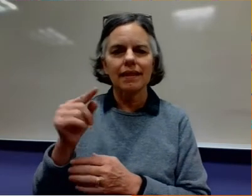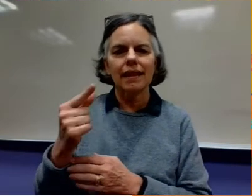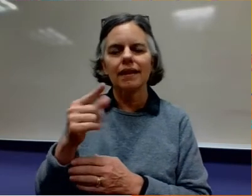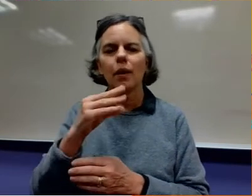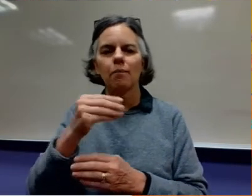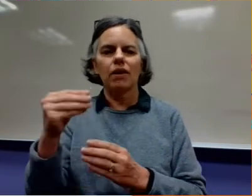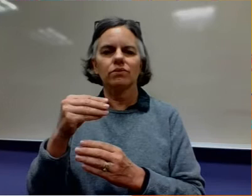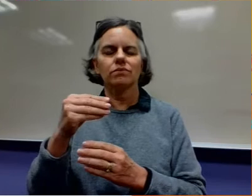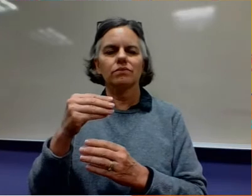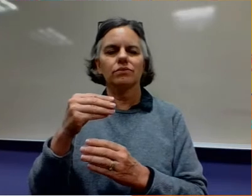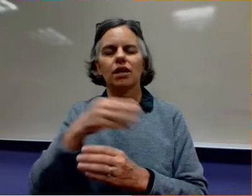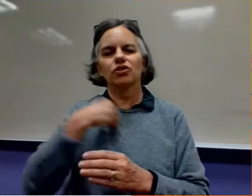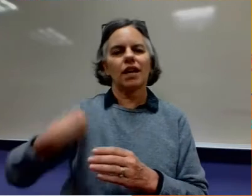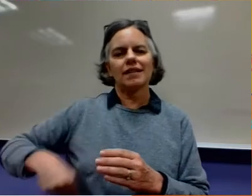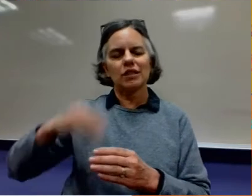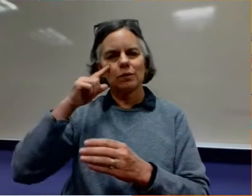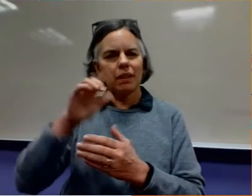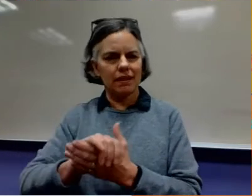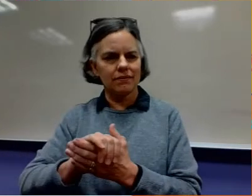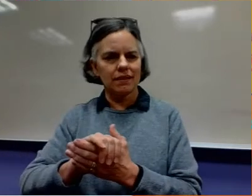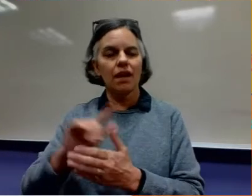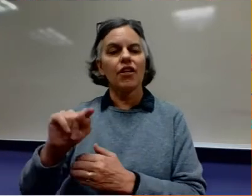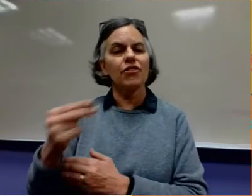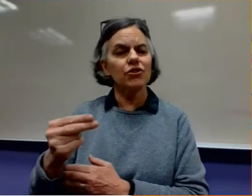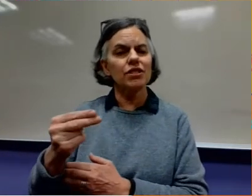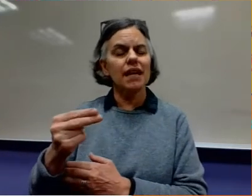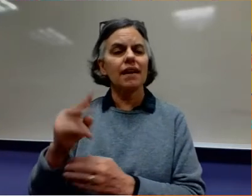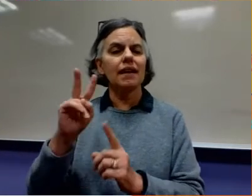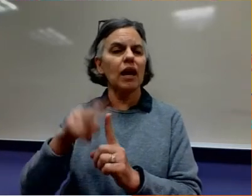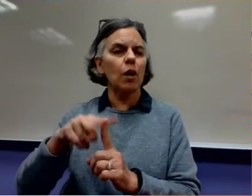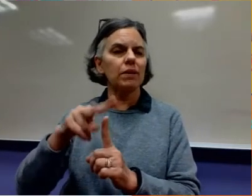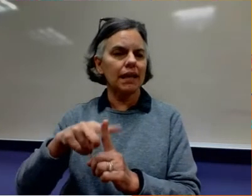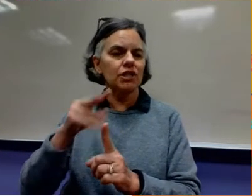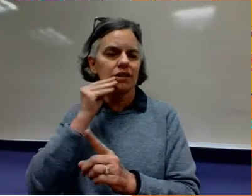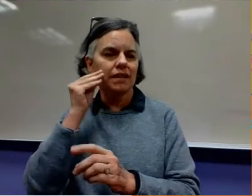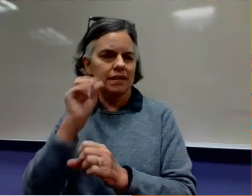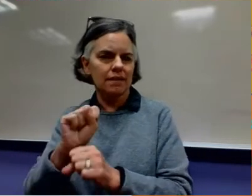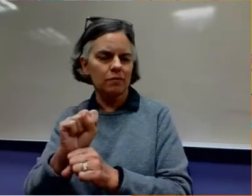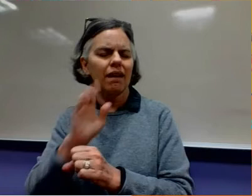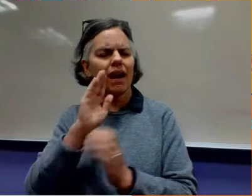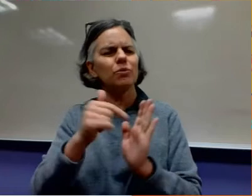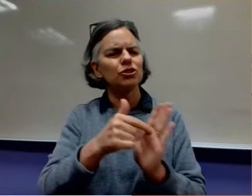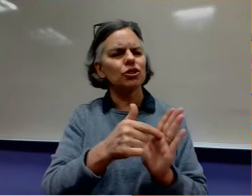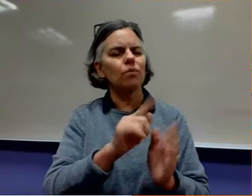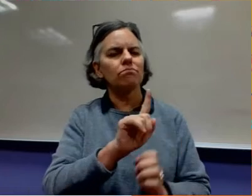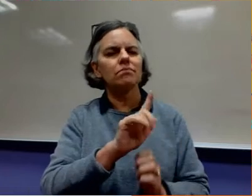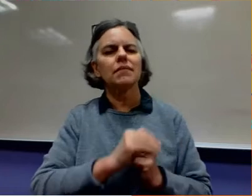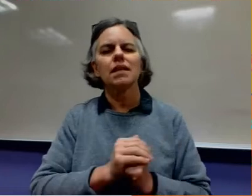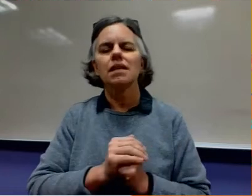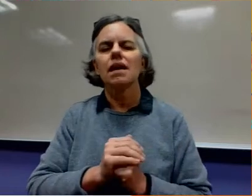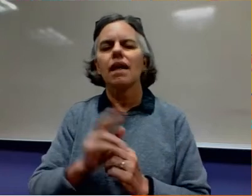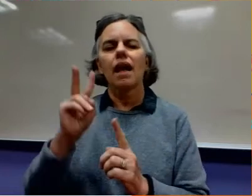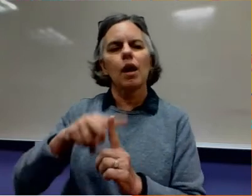answer the questions about it. Thursday, you have an application assignment, and I'll show you that when we go to the module. But